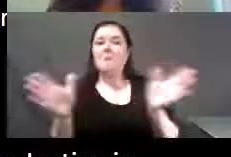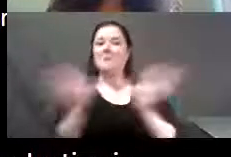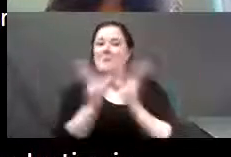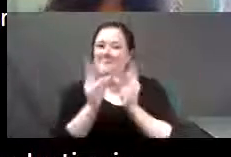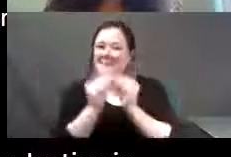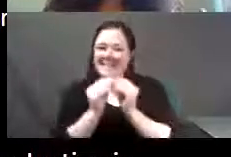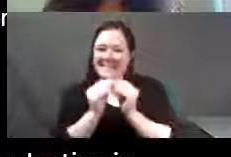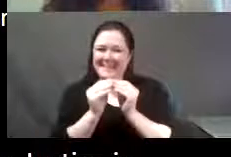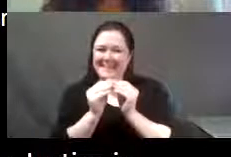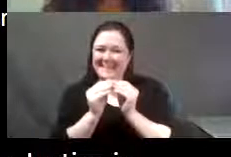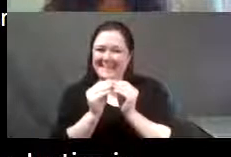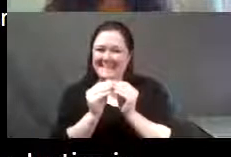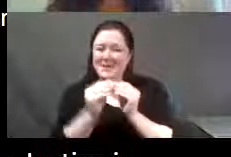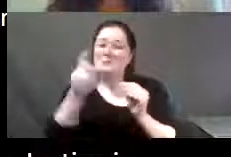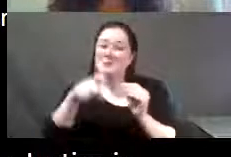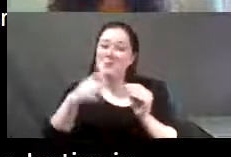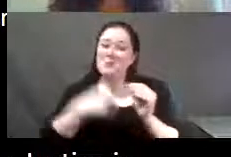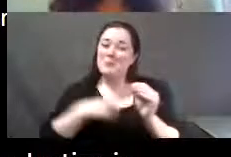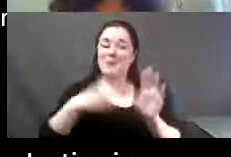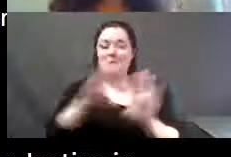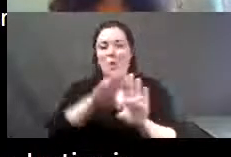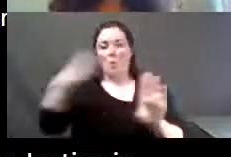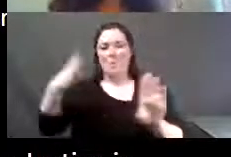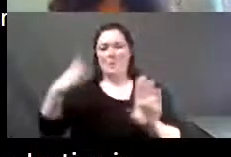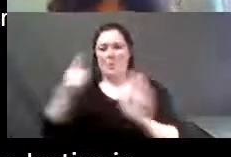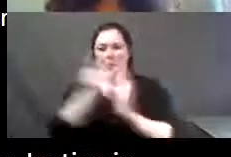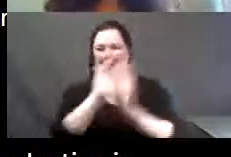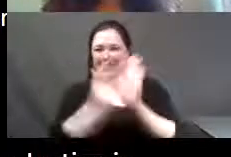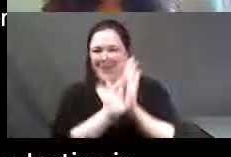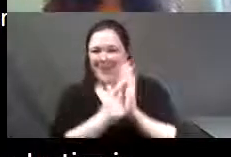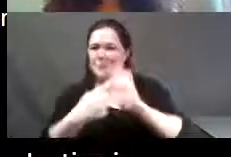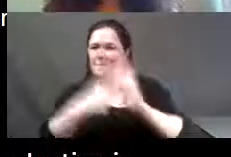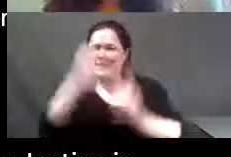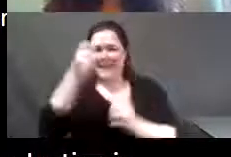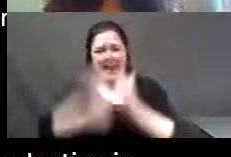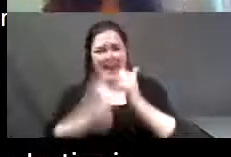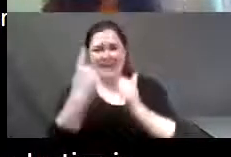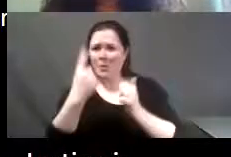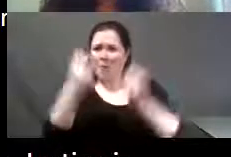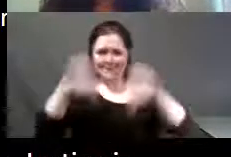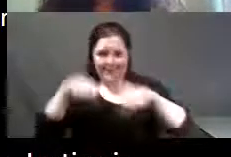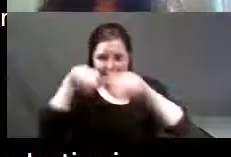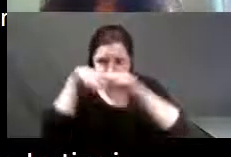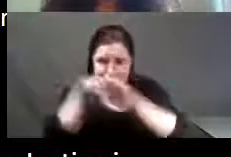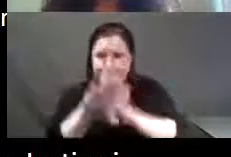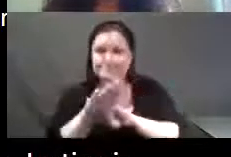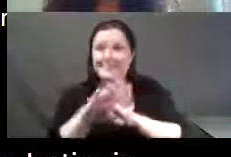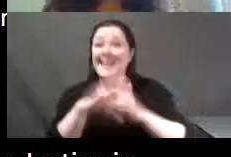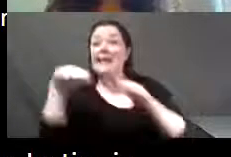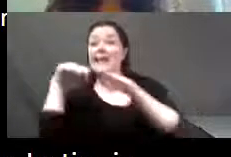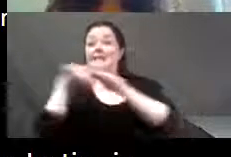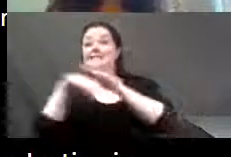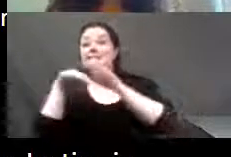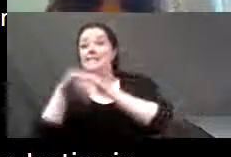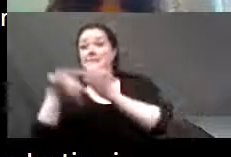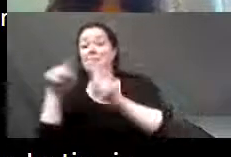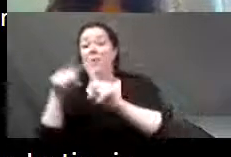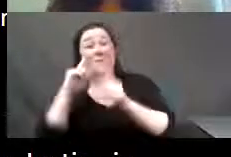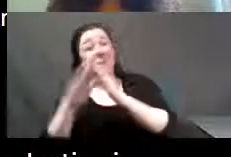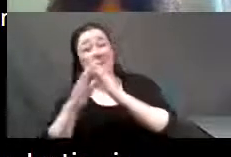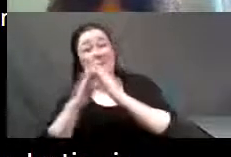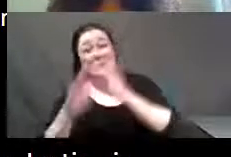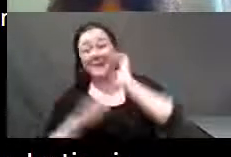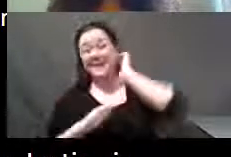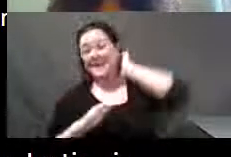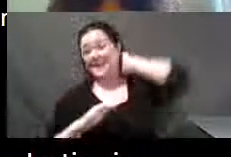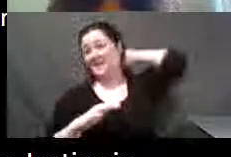to have an open door law. They're supposed to be accessible to the community. So